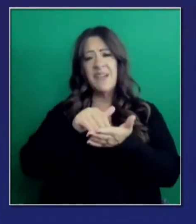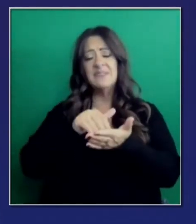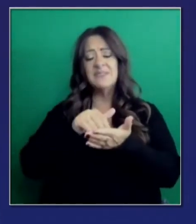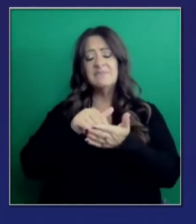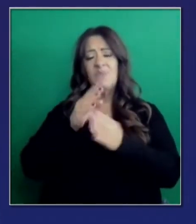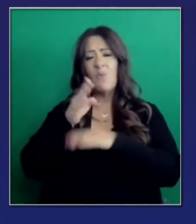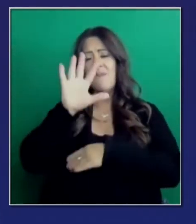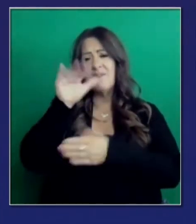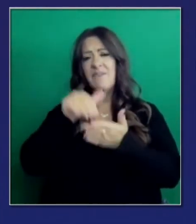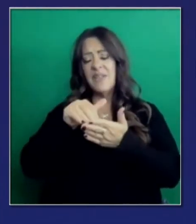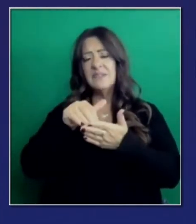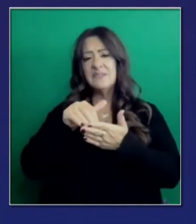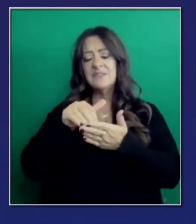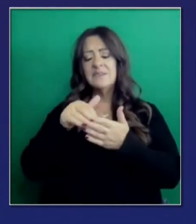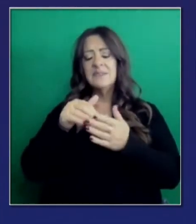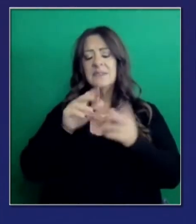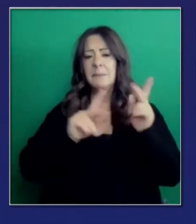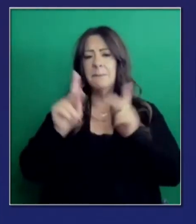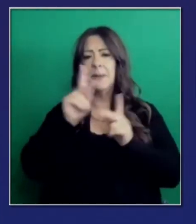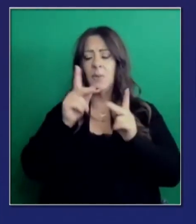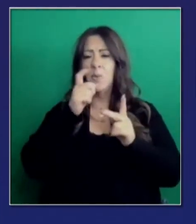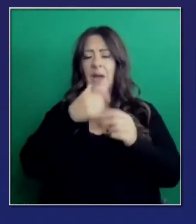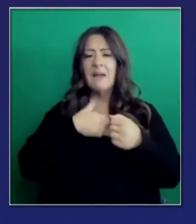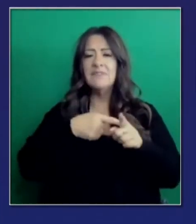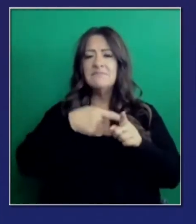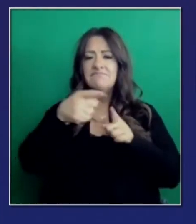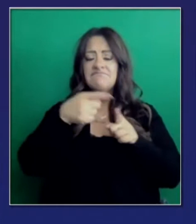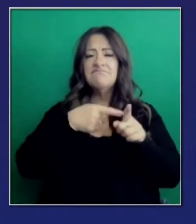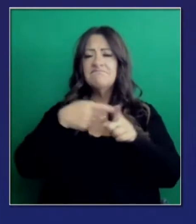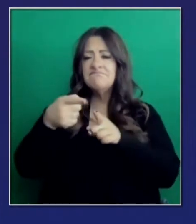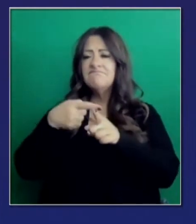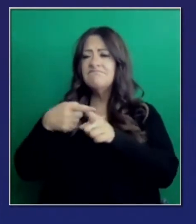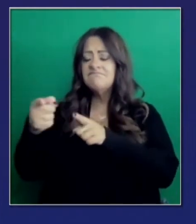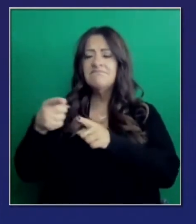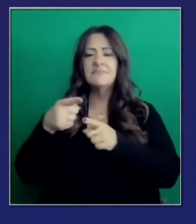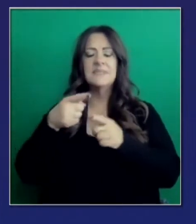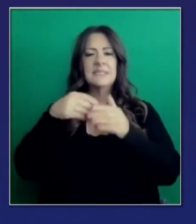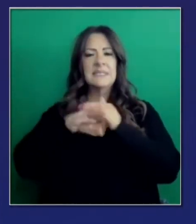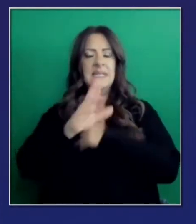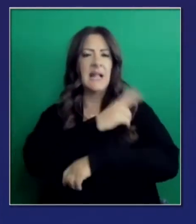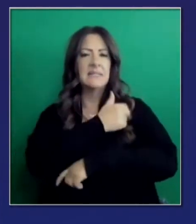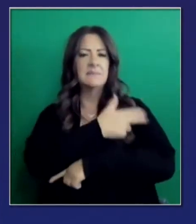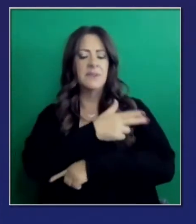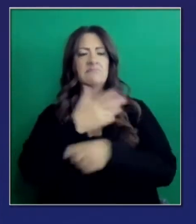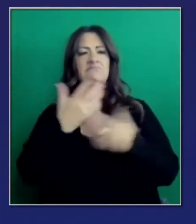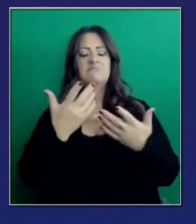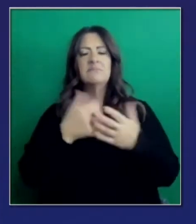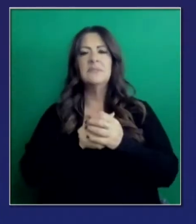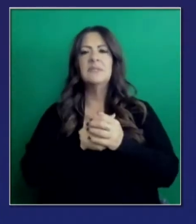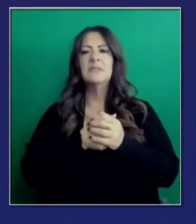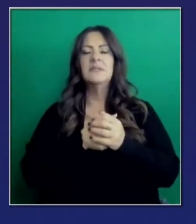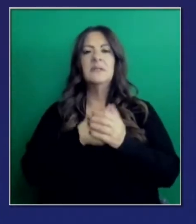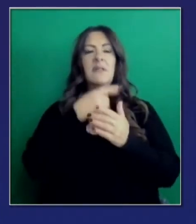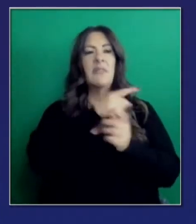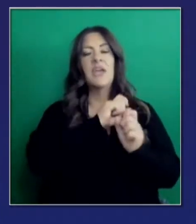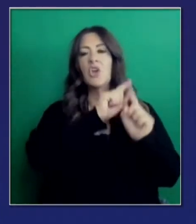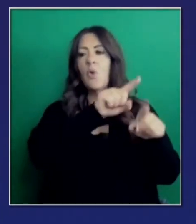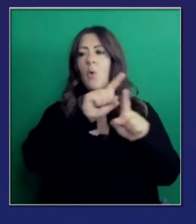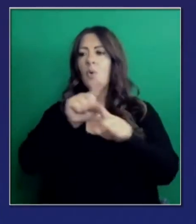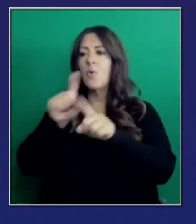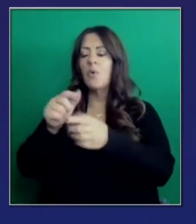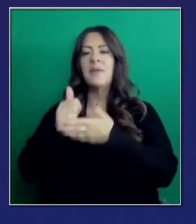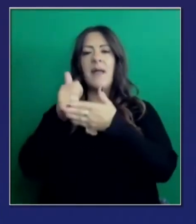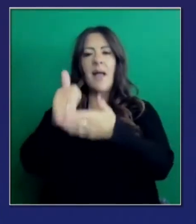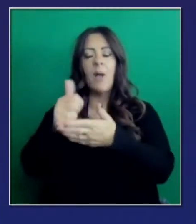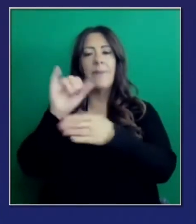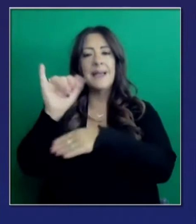often means ICU capacity, which means we're expanding that capacity. It's not static ICU capacity. We can expand